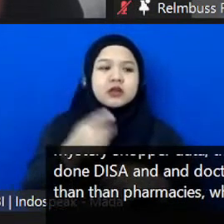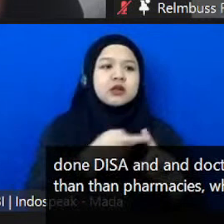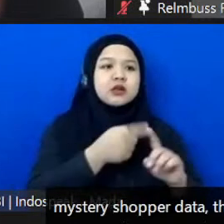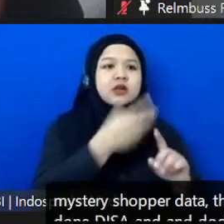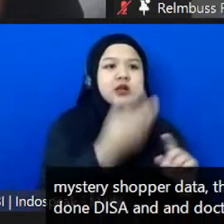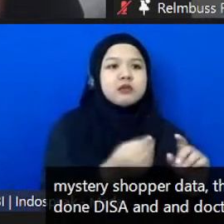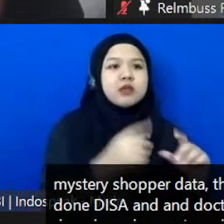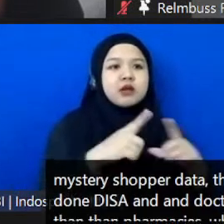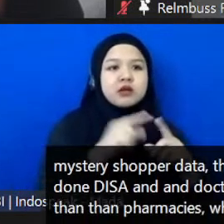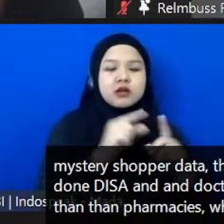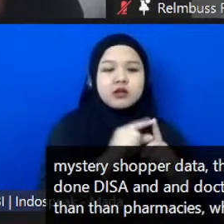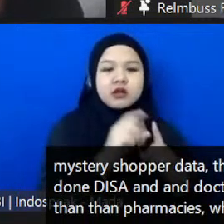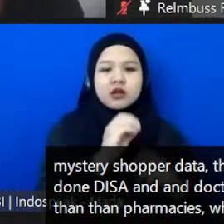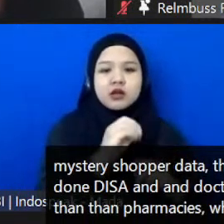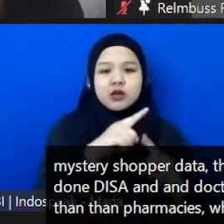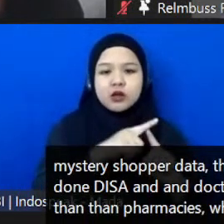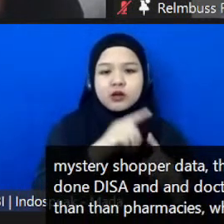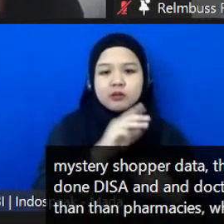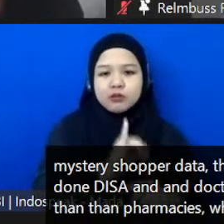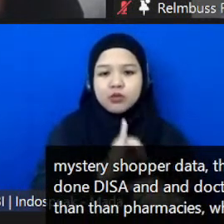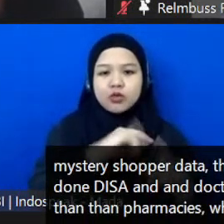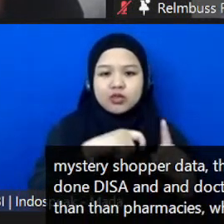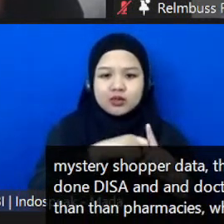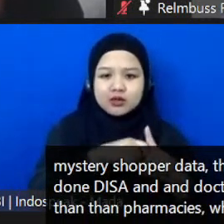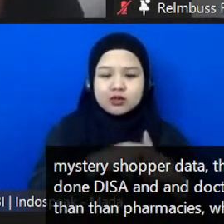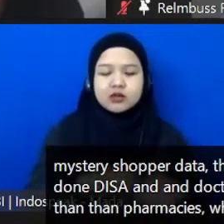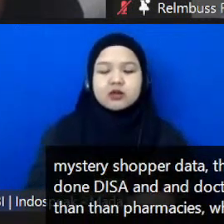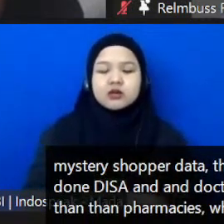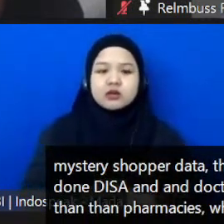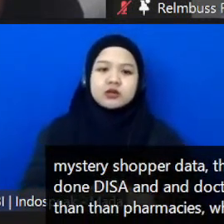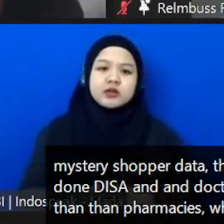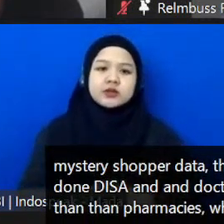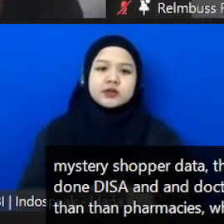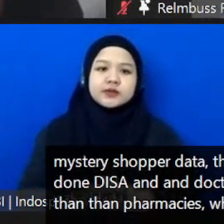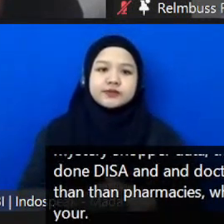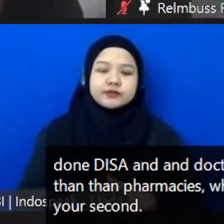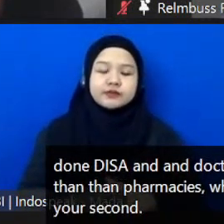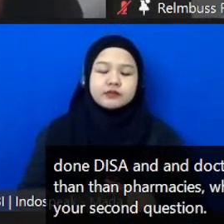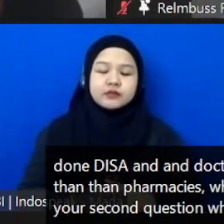quant evidence. On your